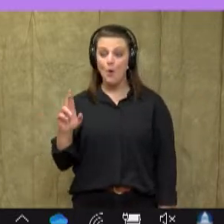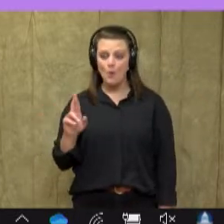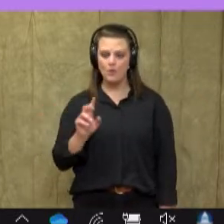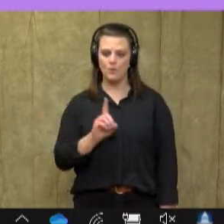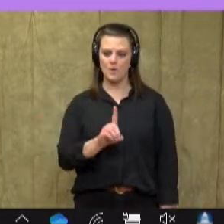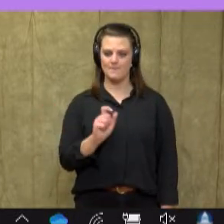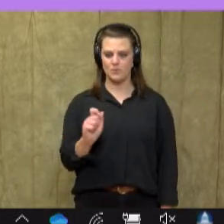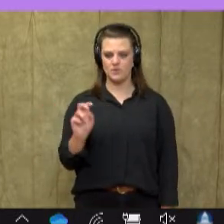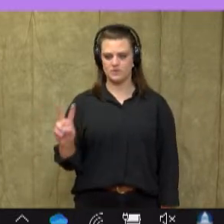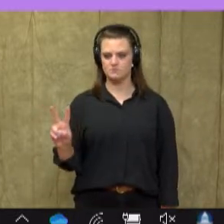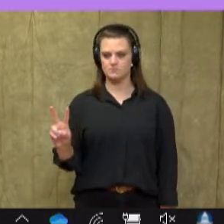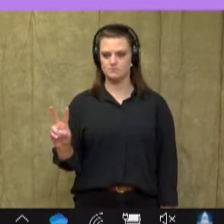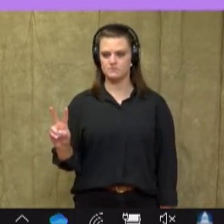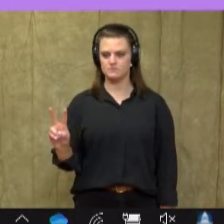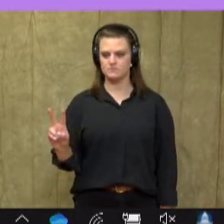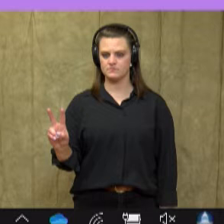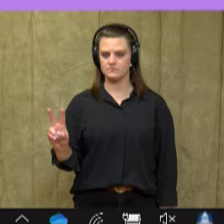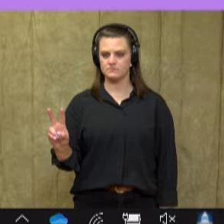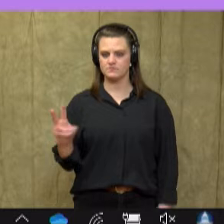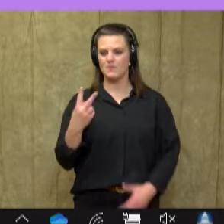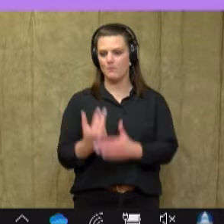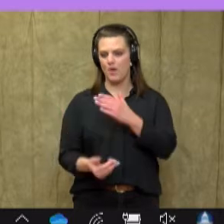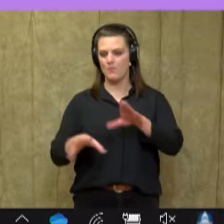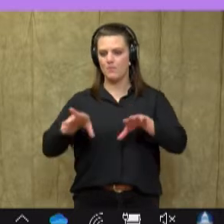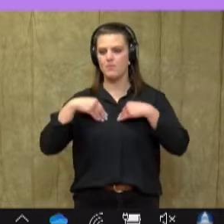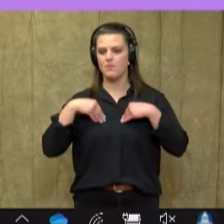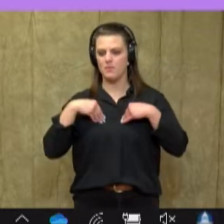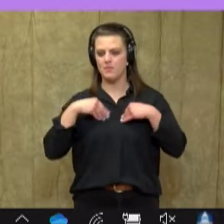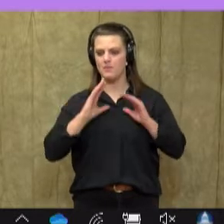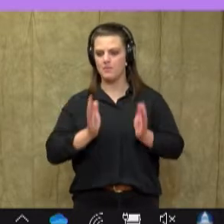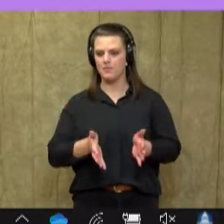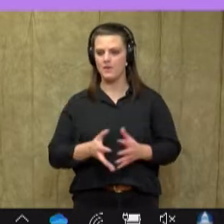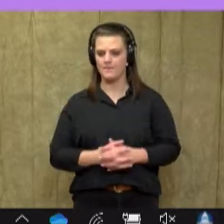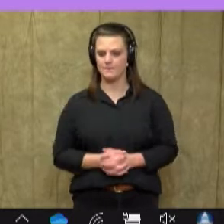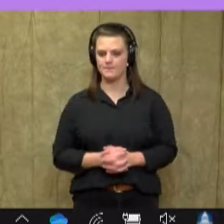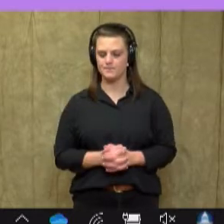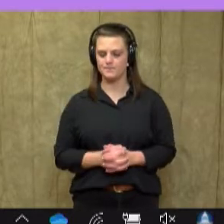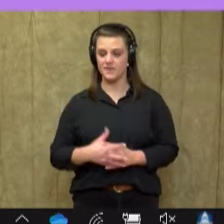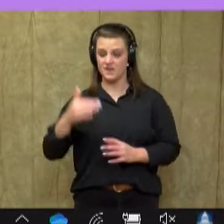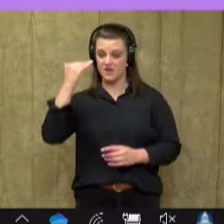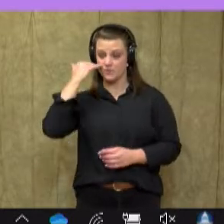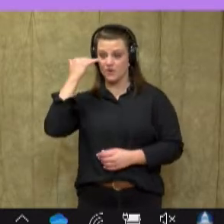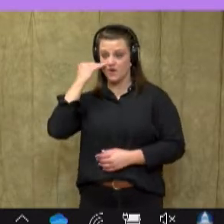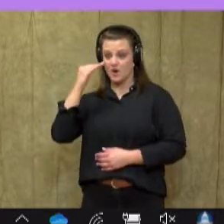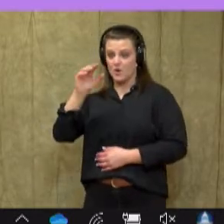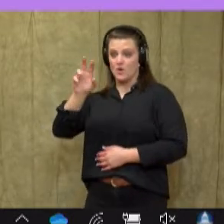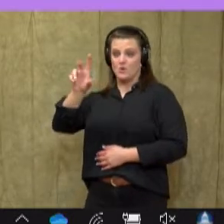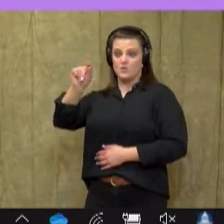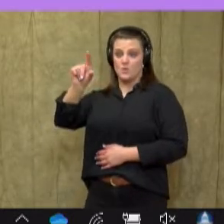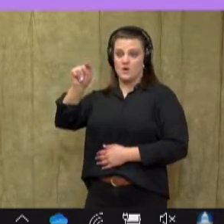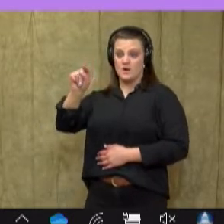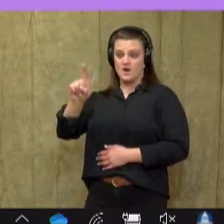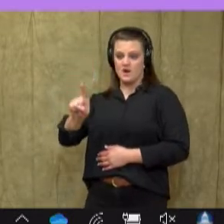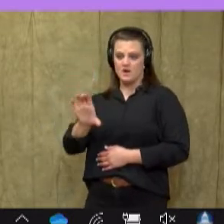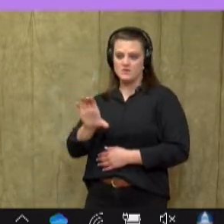or like this, because we know that 20 hundredths is the same as